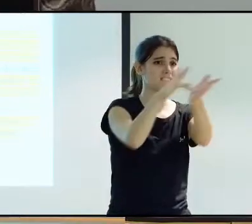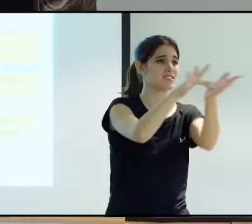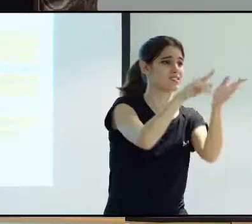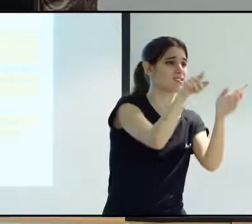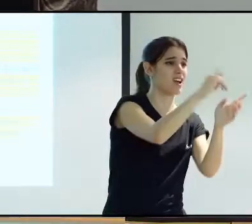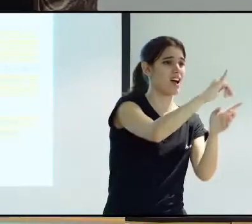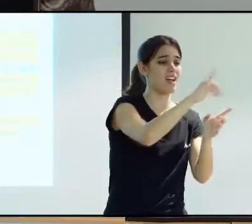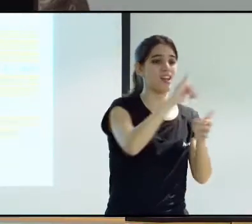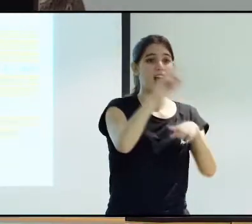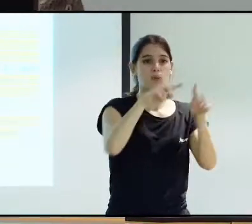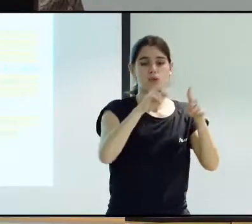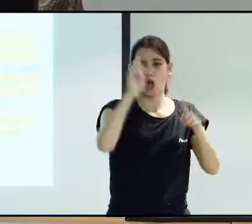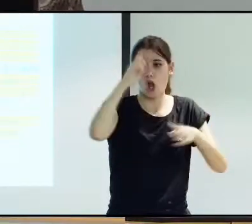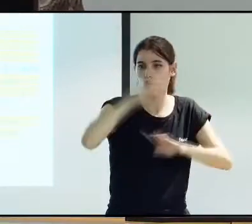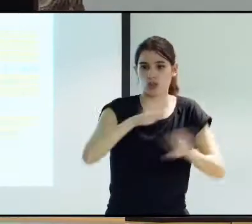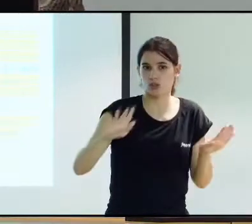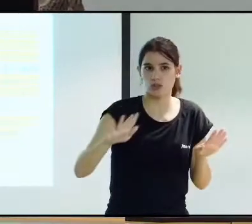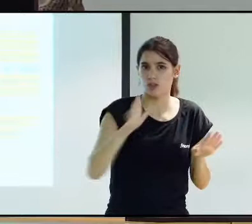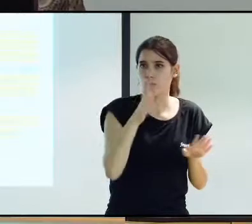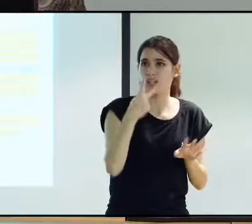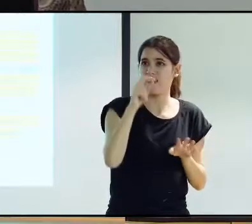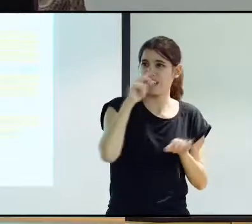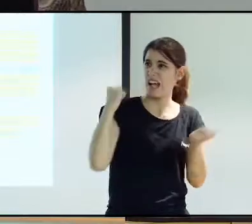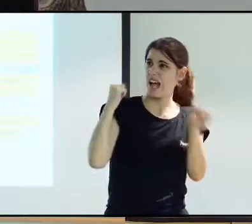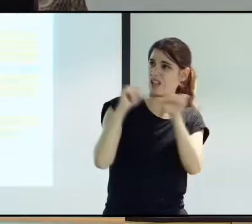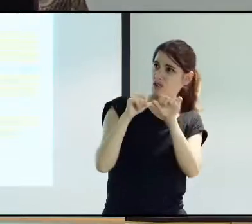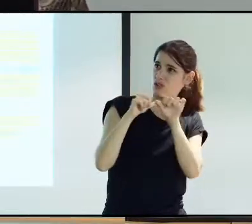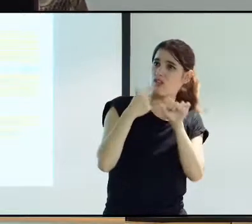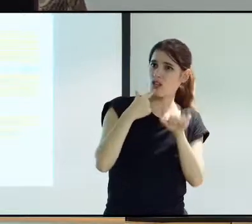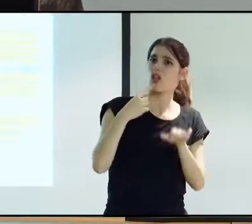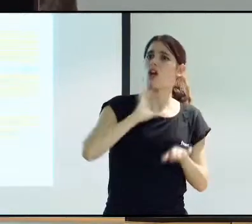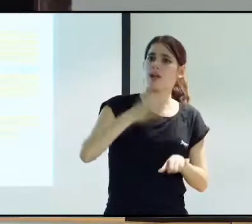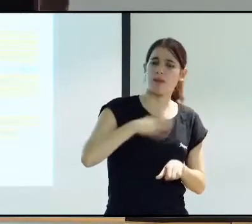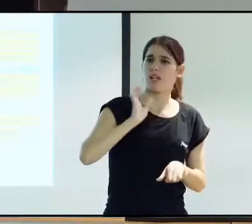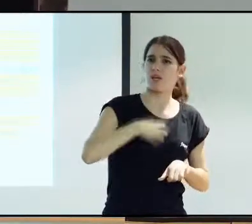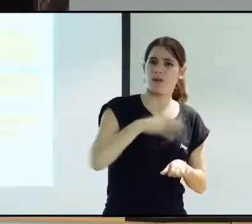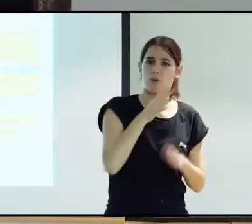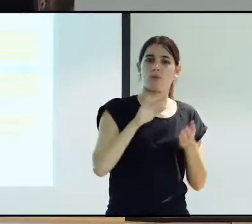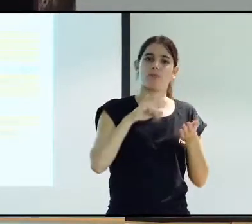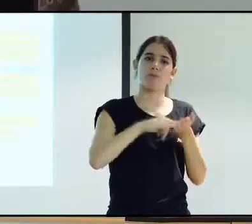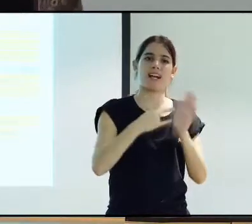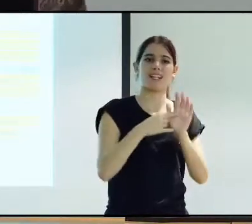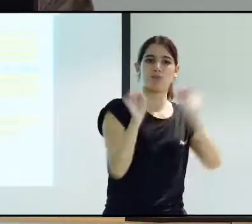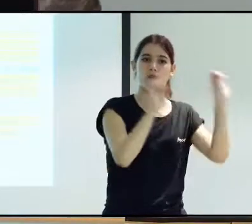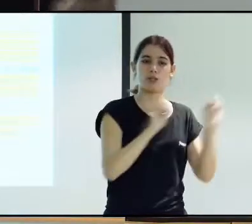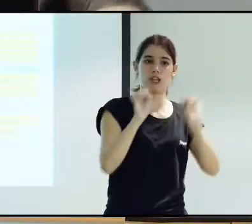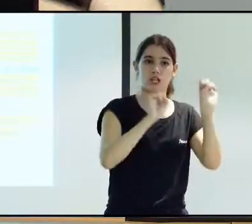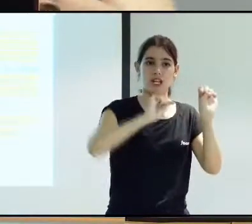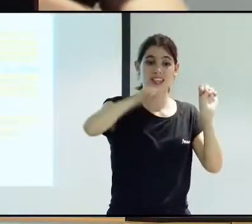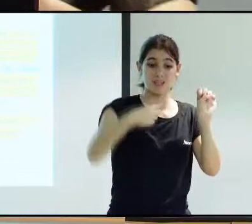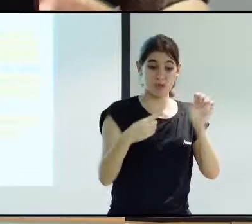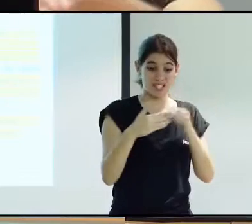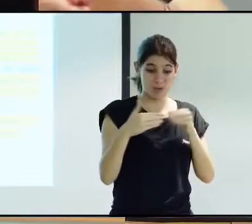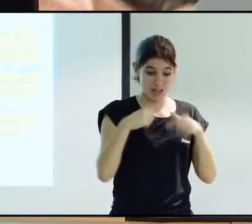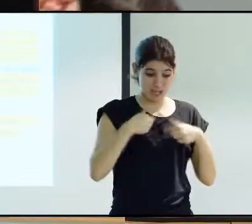incapacitated. But I think we've gone literally crazy. What for the last 20 years we were told that we